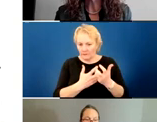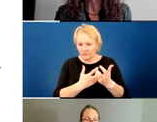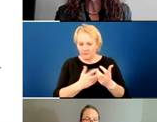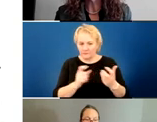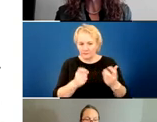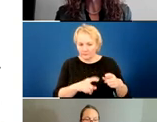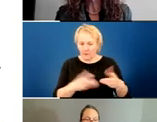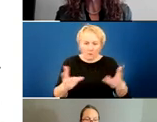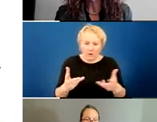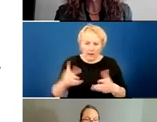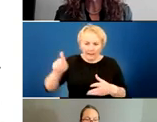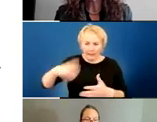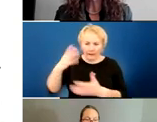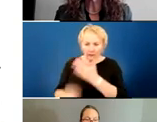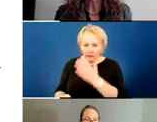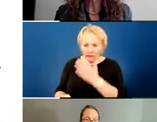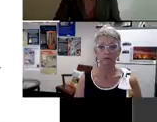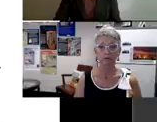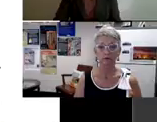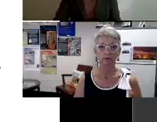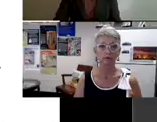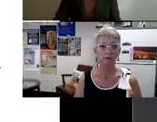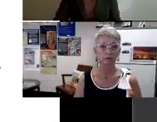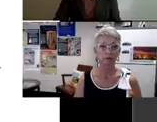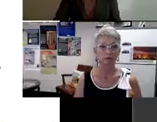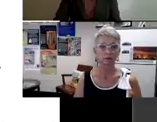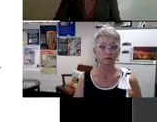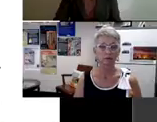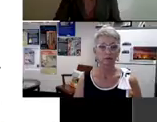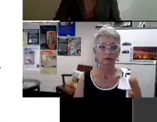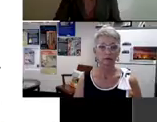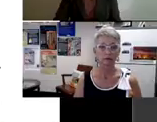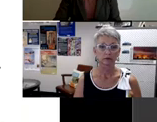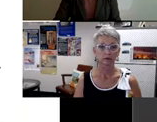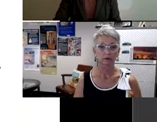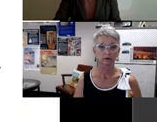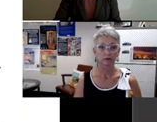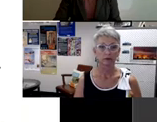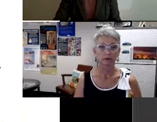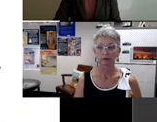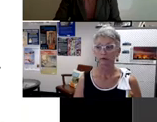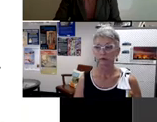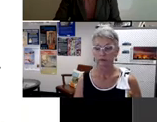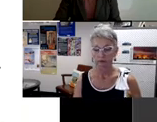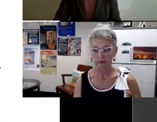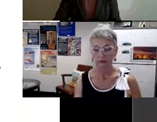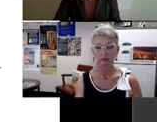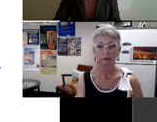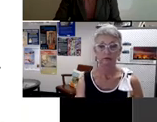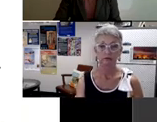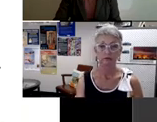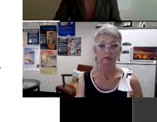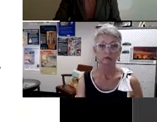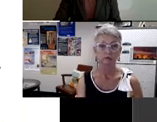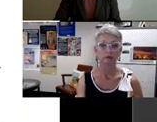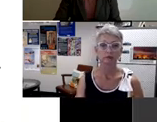unmet need may occur. And then that way it can be referred over to disability integration or to our